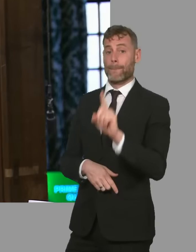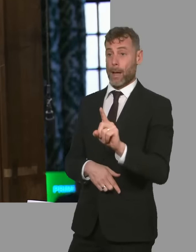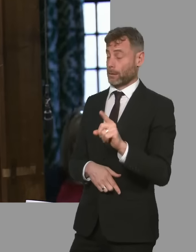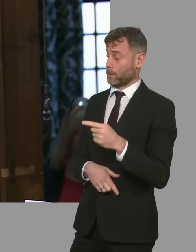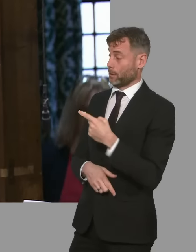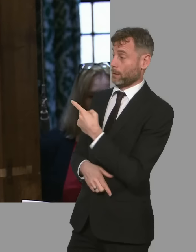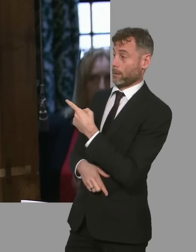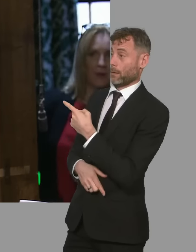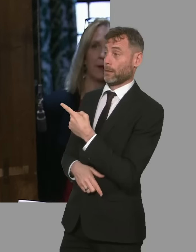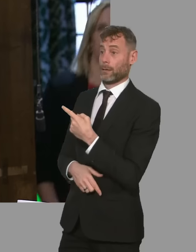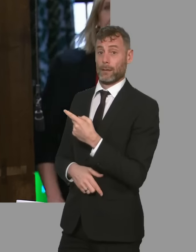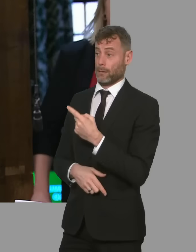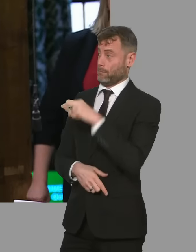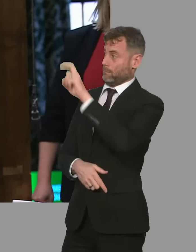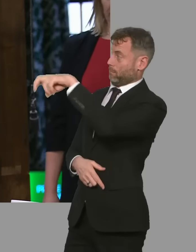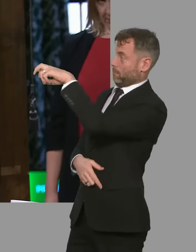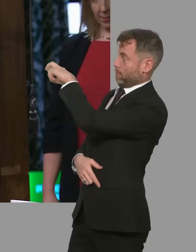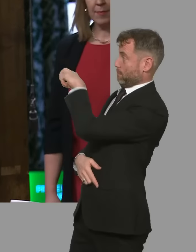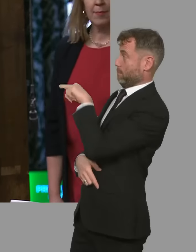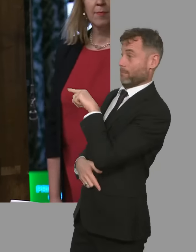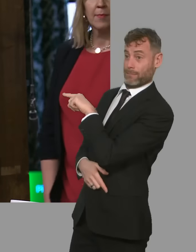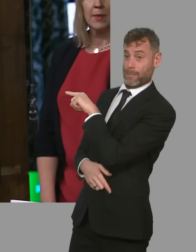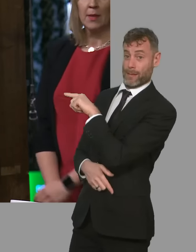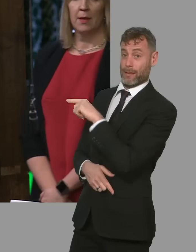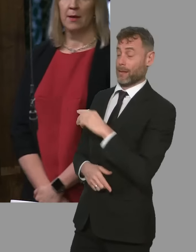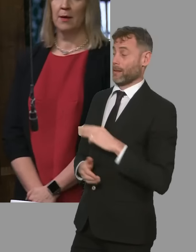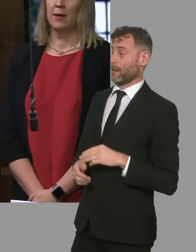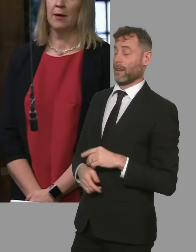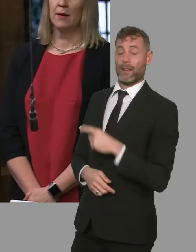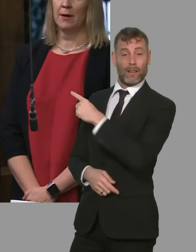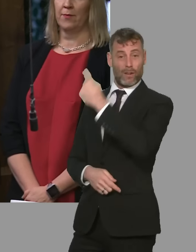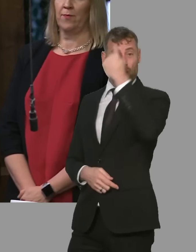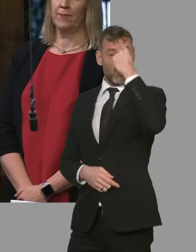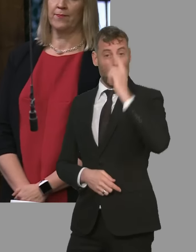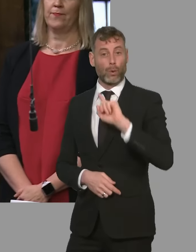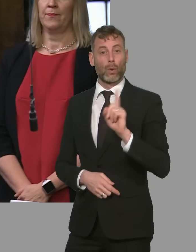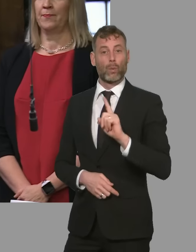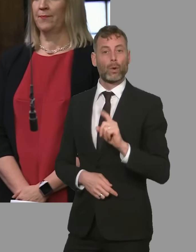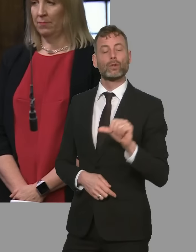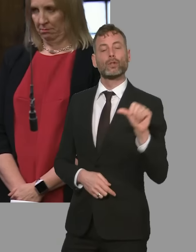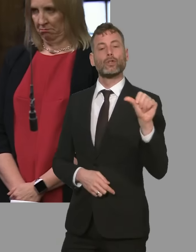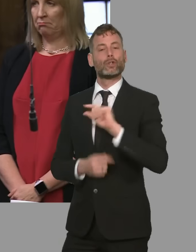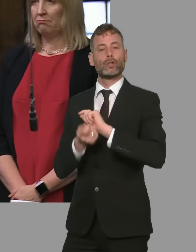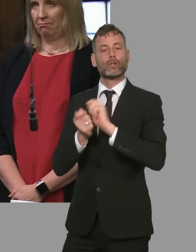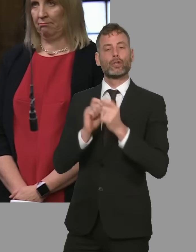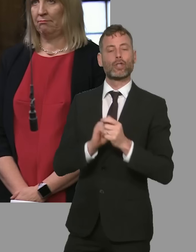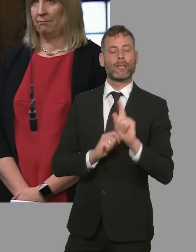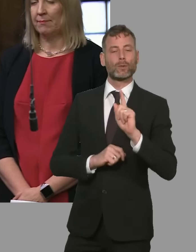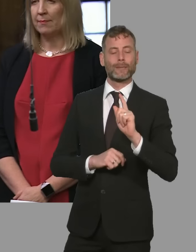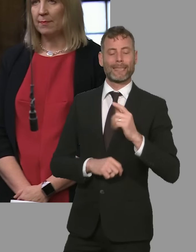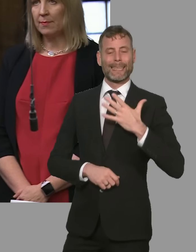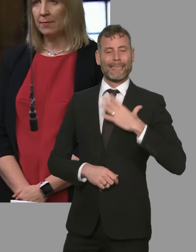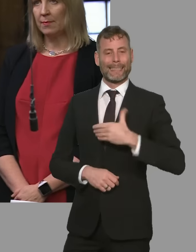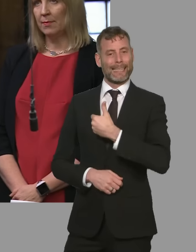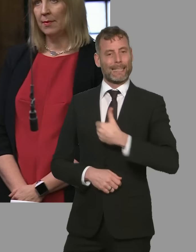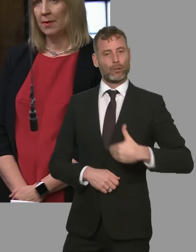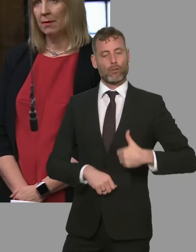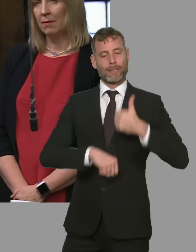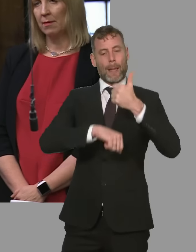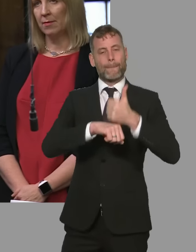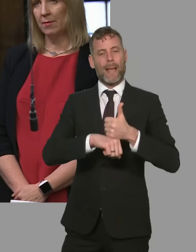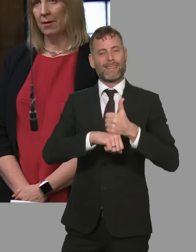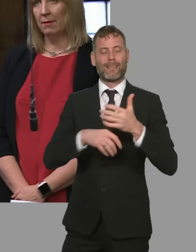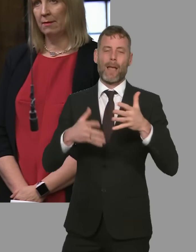different idea, that we should have an insurance-based health policy, an American-style policy, and that family, whose cost would have